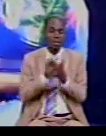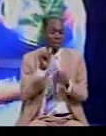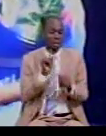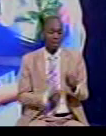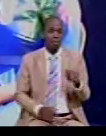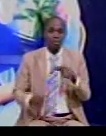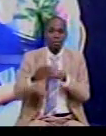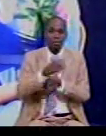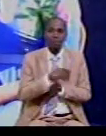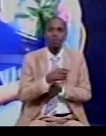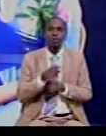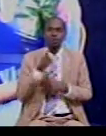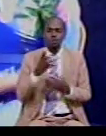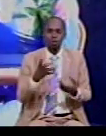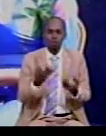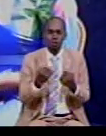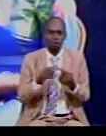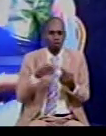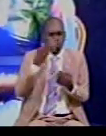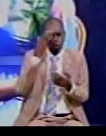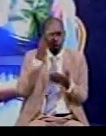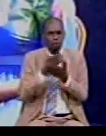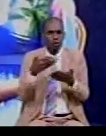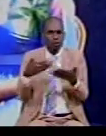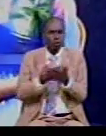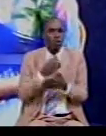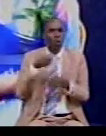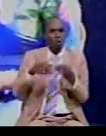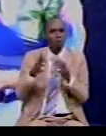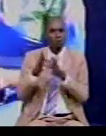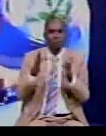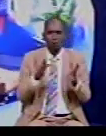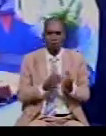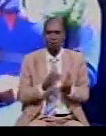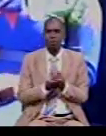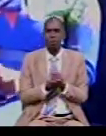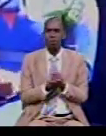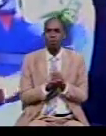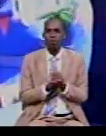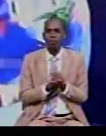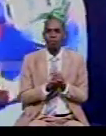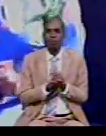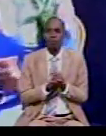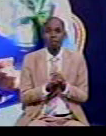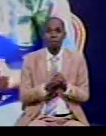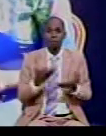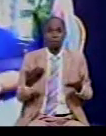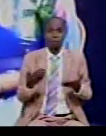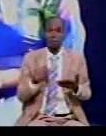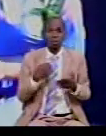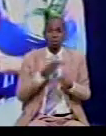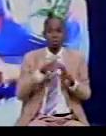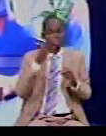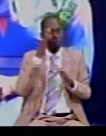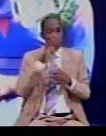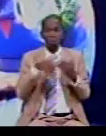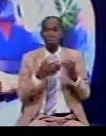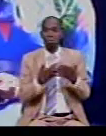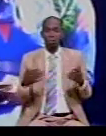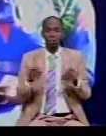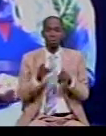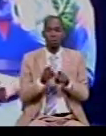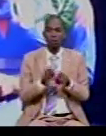of. Mentioned I didn't even know. Me neither. I think we need to take our study We really should. In the next 5 minutes, viewers, we are going to witness